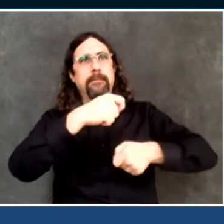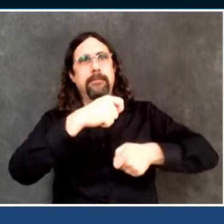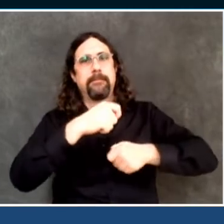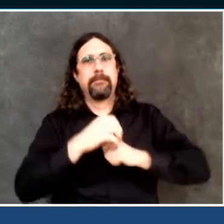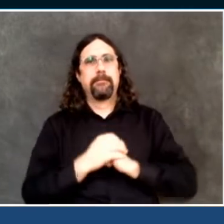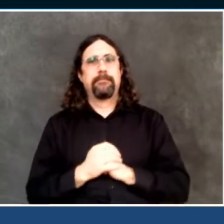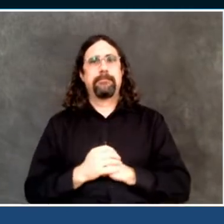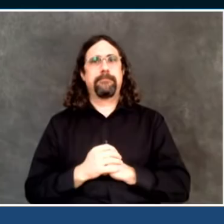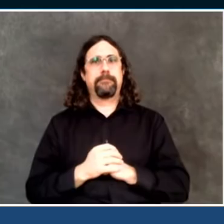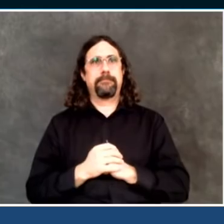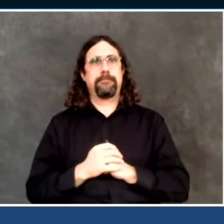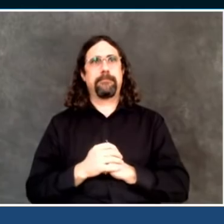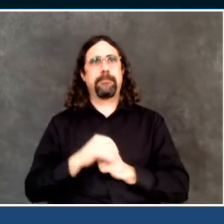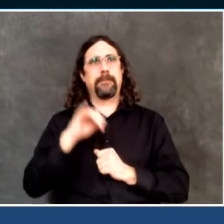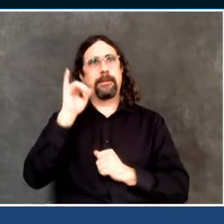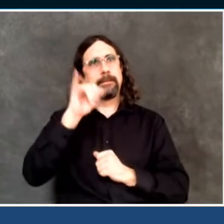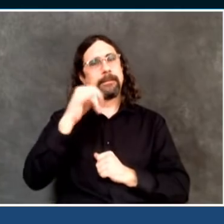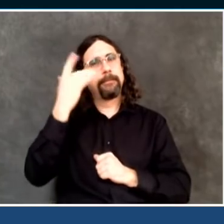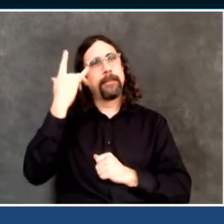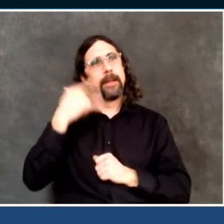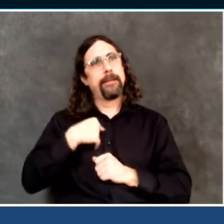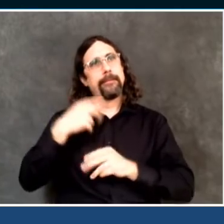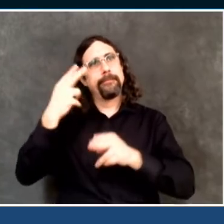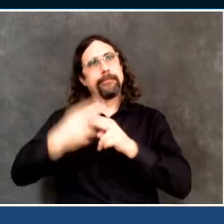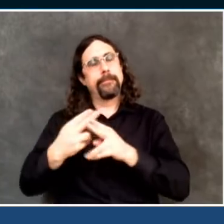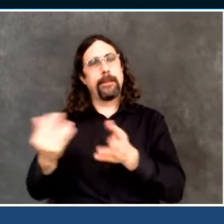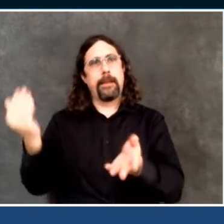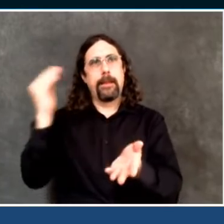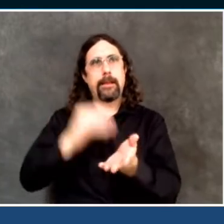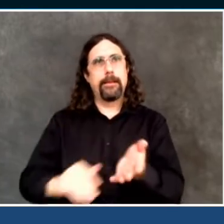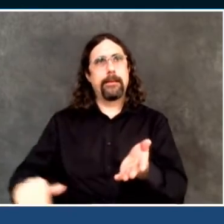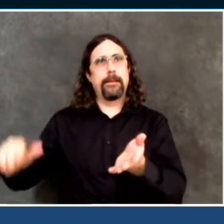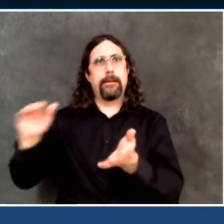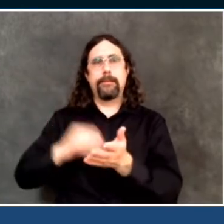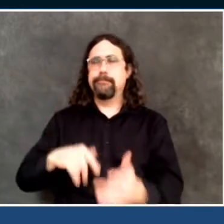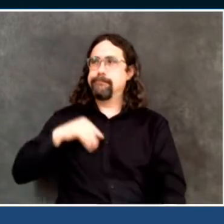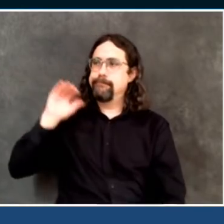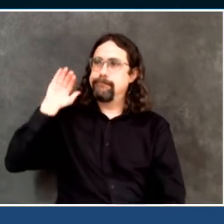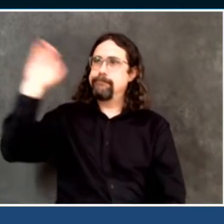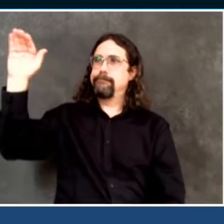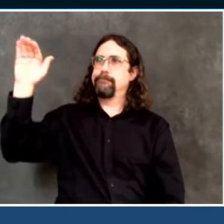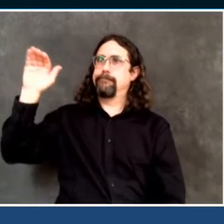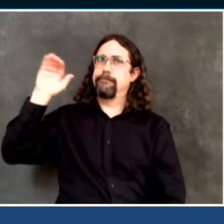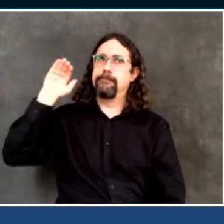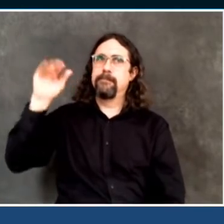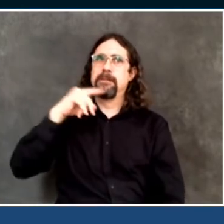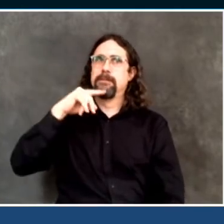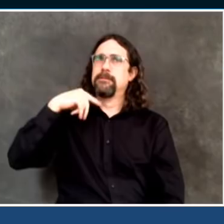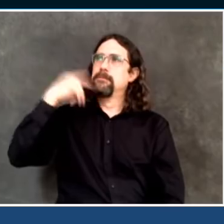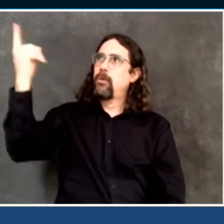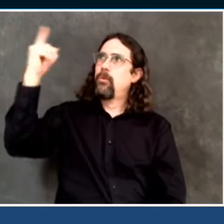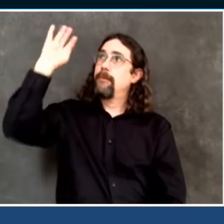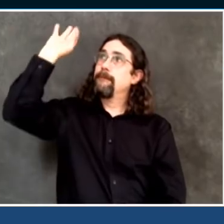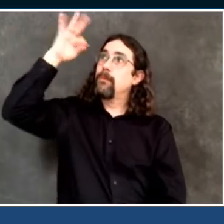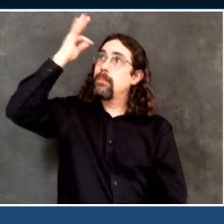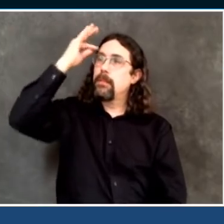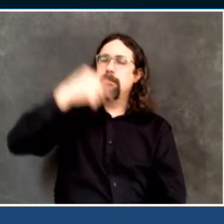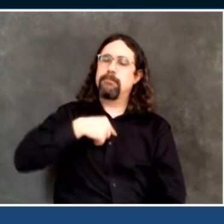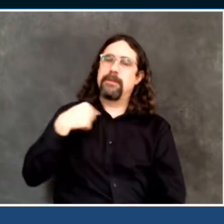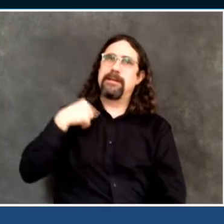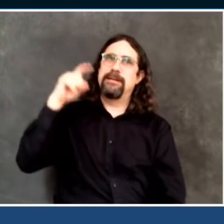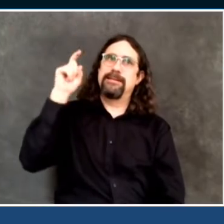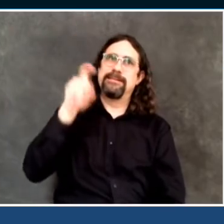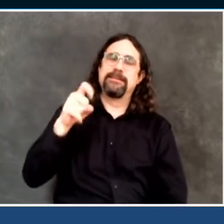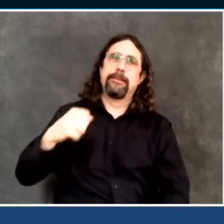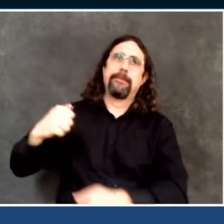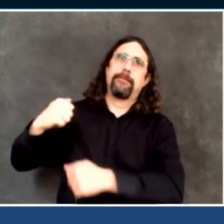And it's been a plea I've made to Washington repeatedly. We've seen some progress. We have almost 300 who have come in now out